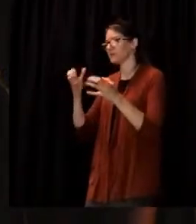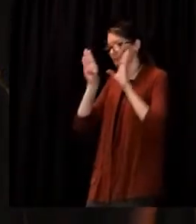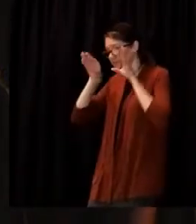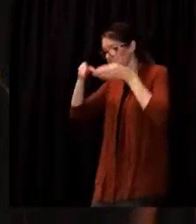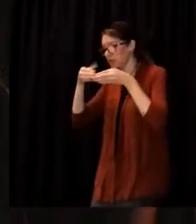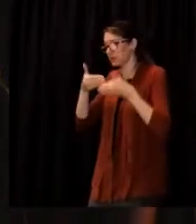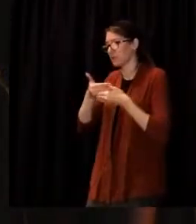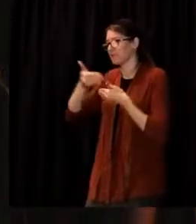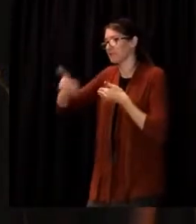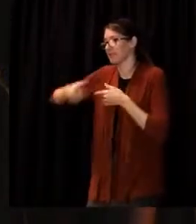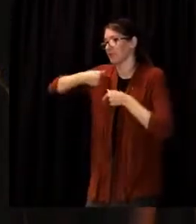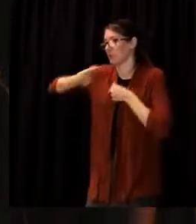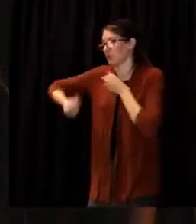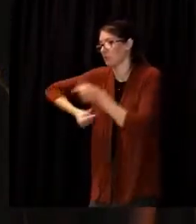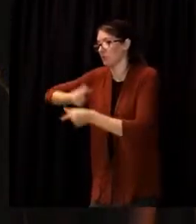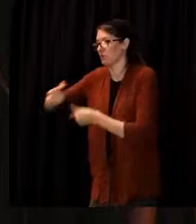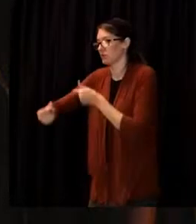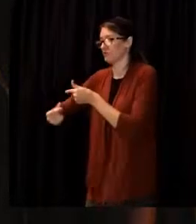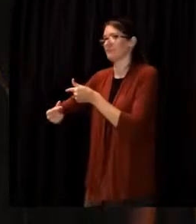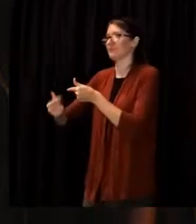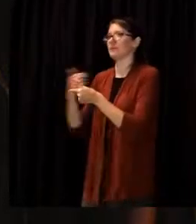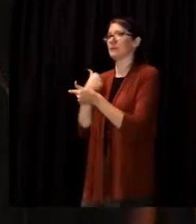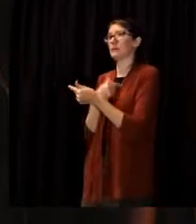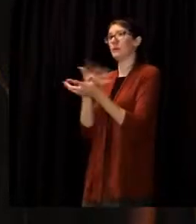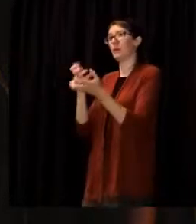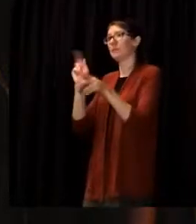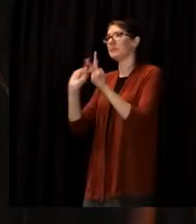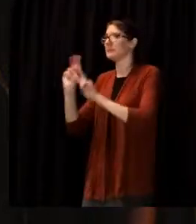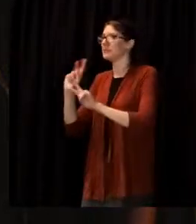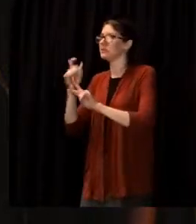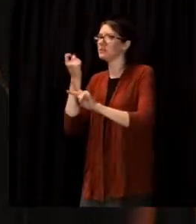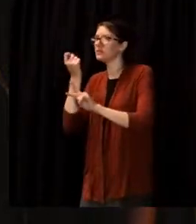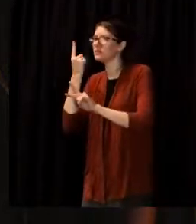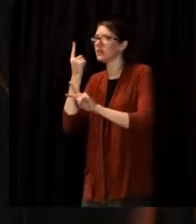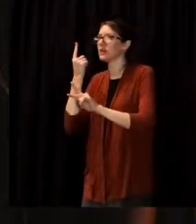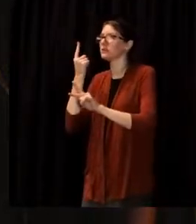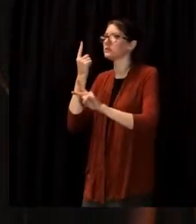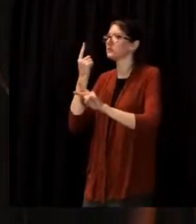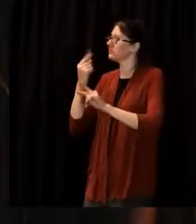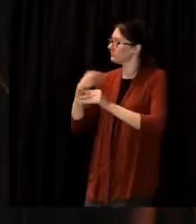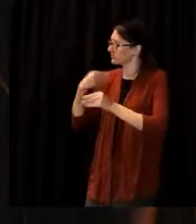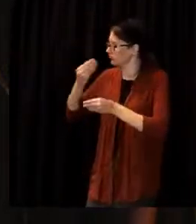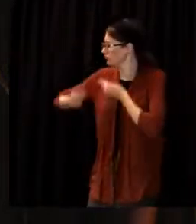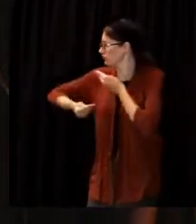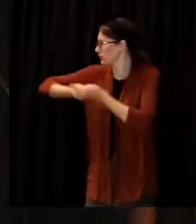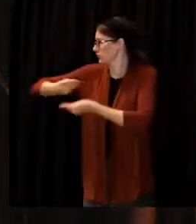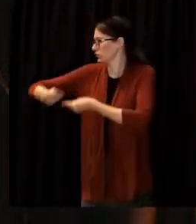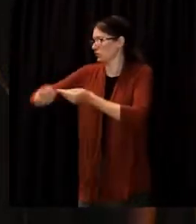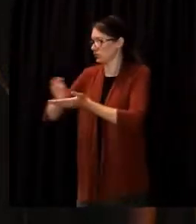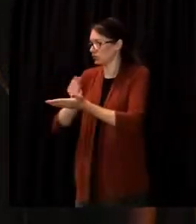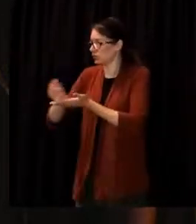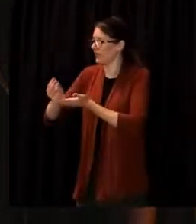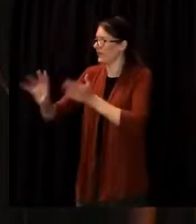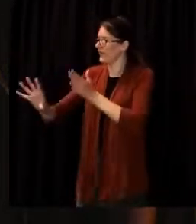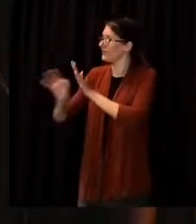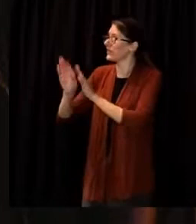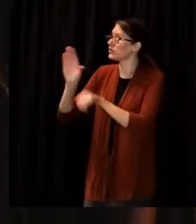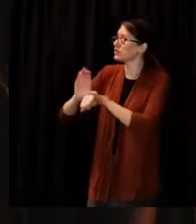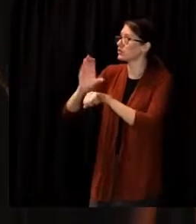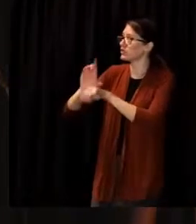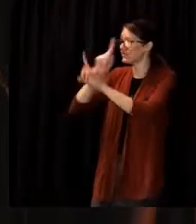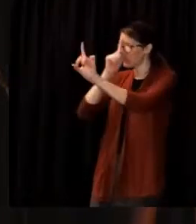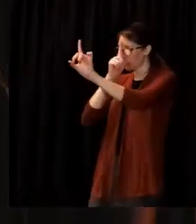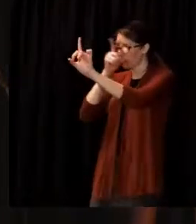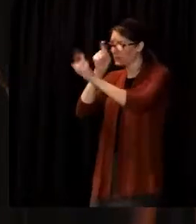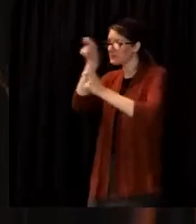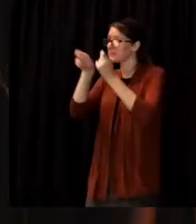generation. And we want people to see and get the handoff of truth, to find a church that is on mission, to find families